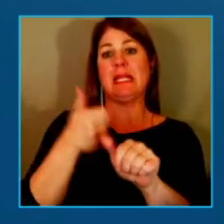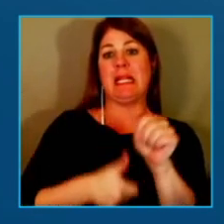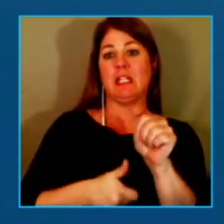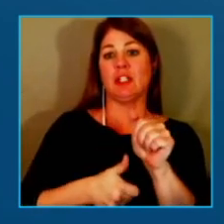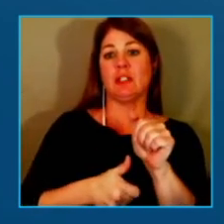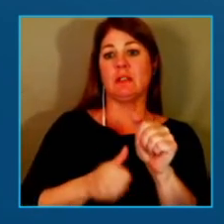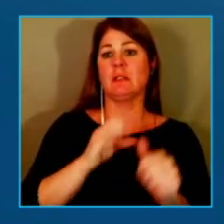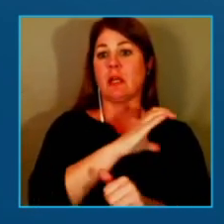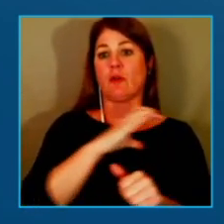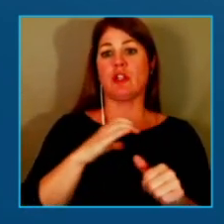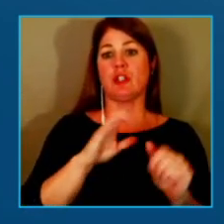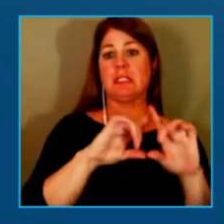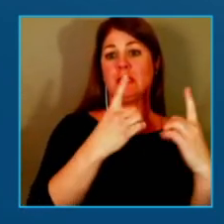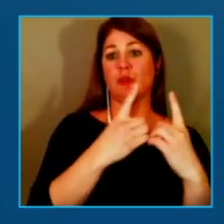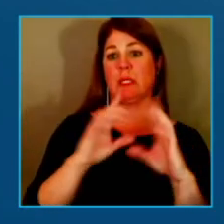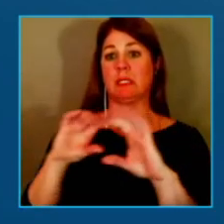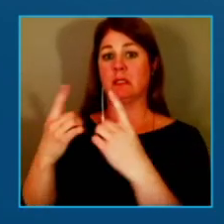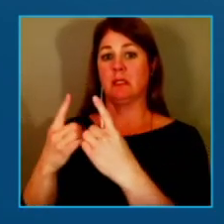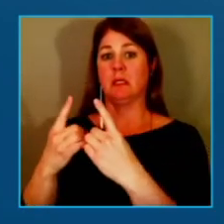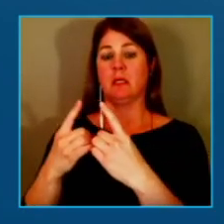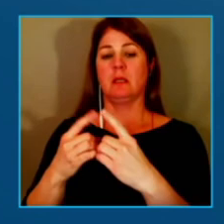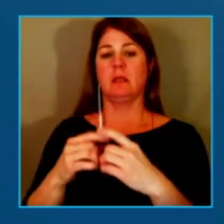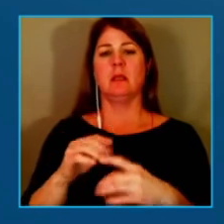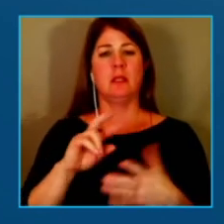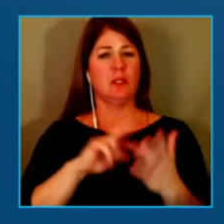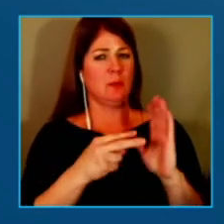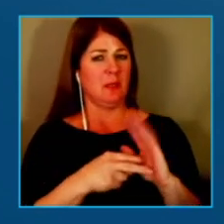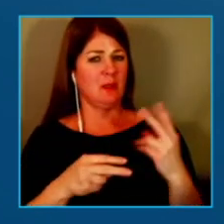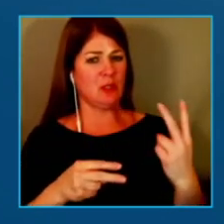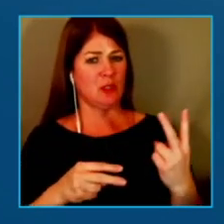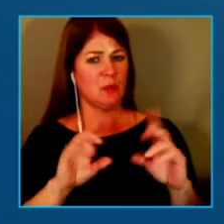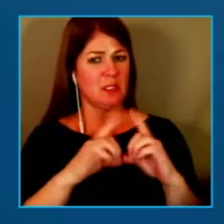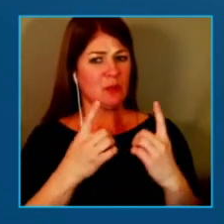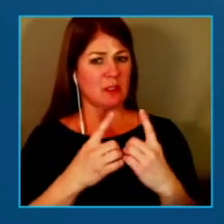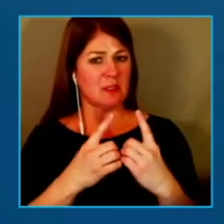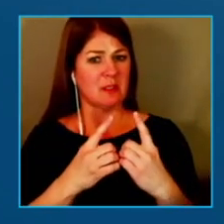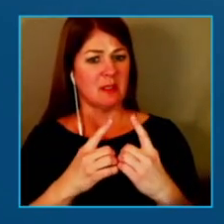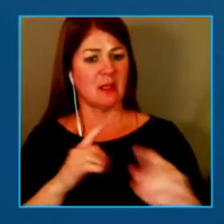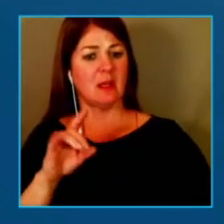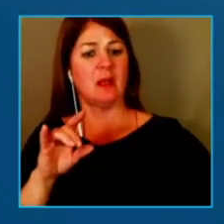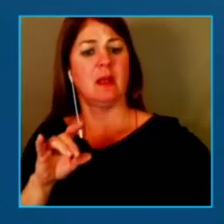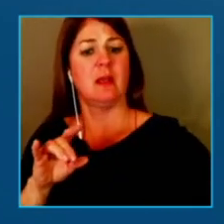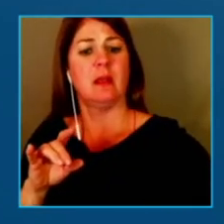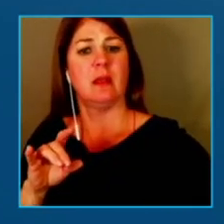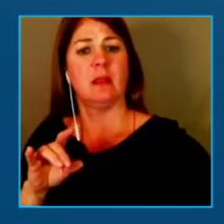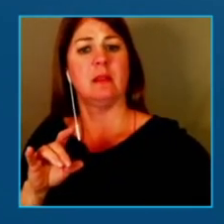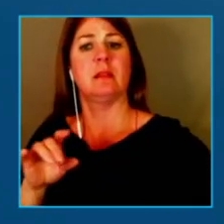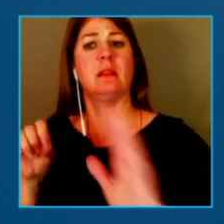each congressional district the one that they're selected by the state committee then?